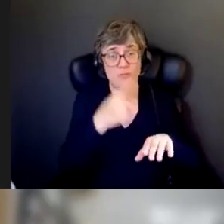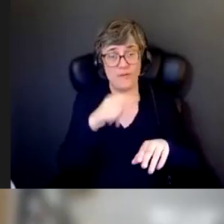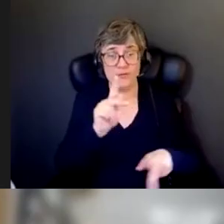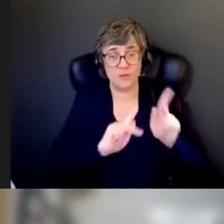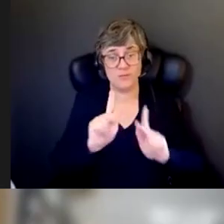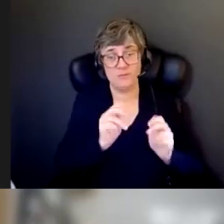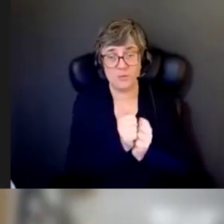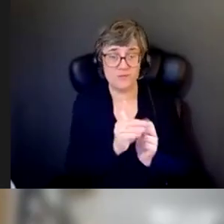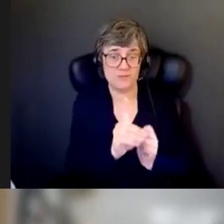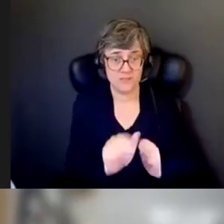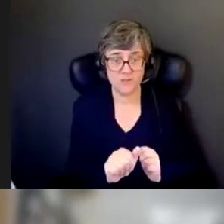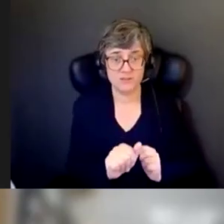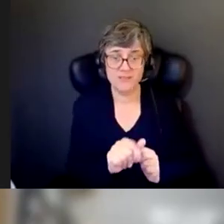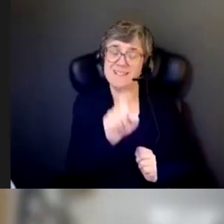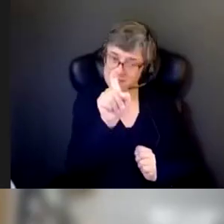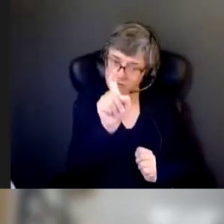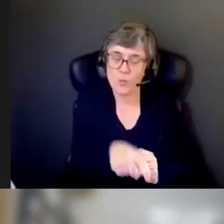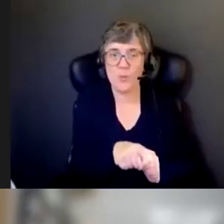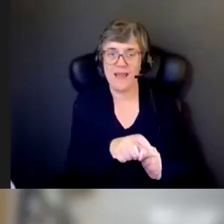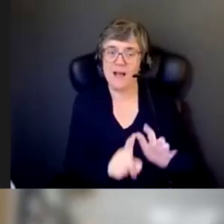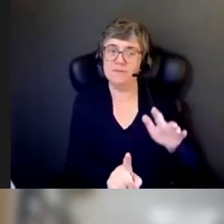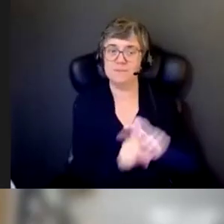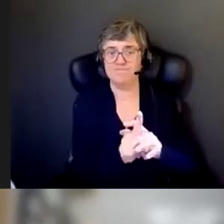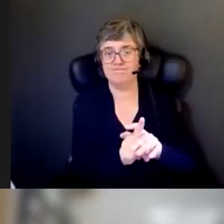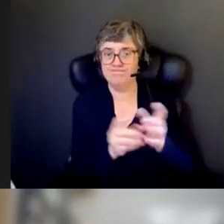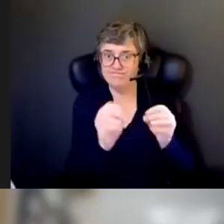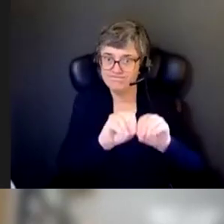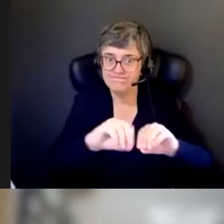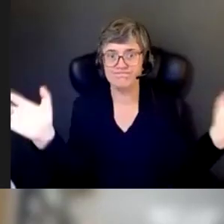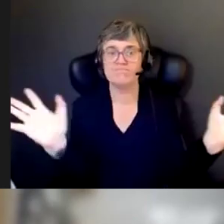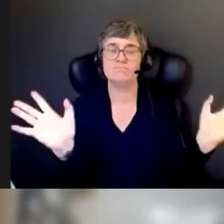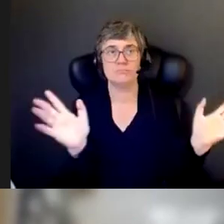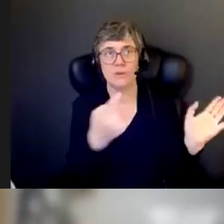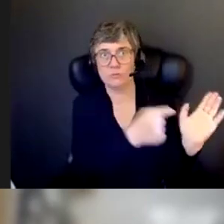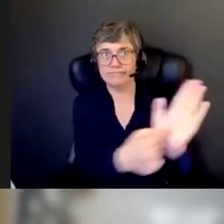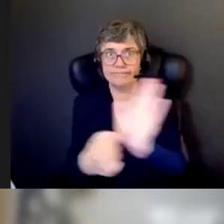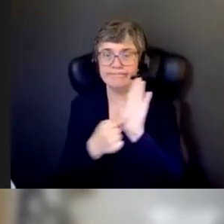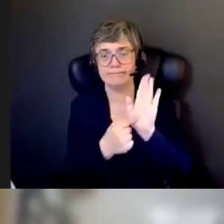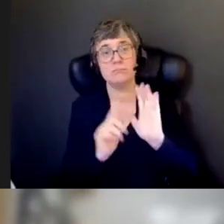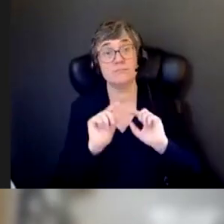legal tools shortly in the next question. But Bunny, first, I'd love to hear from you as well.